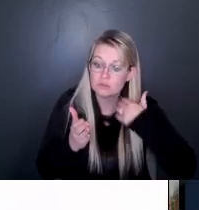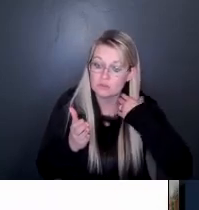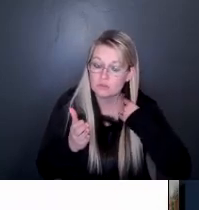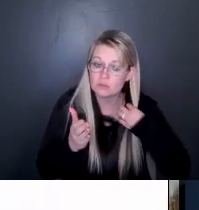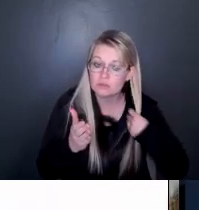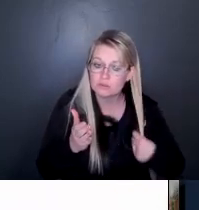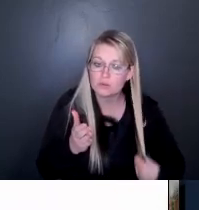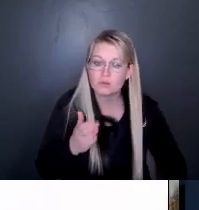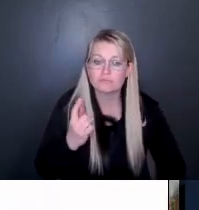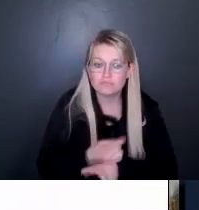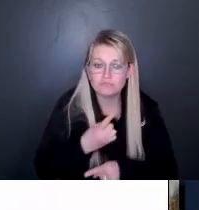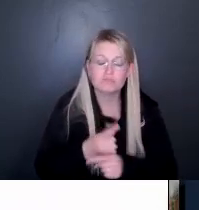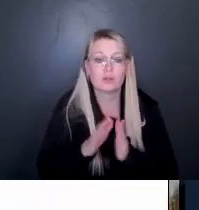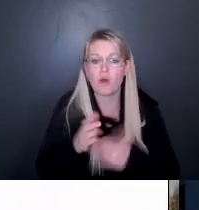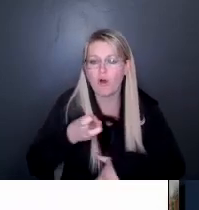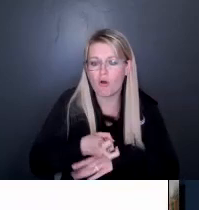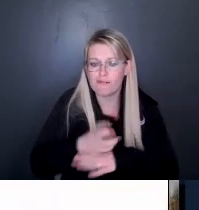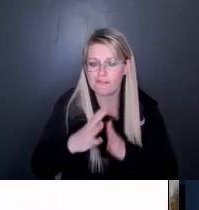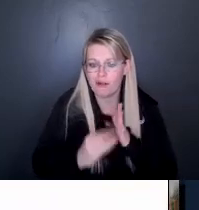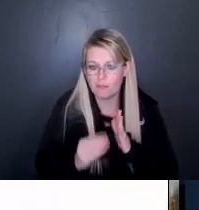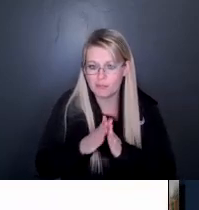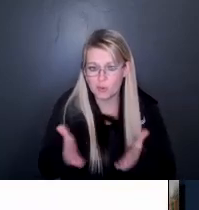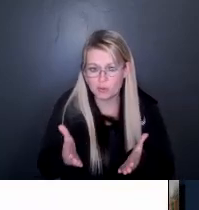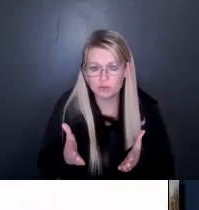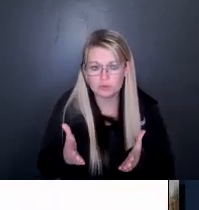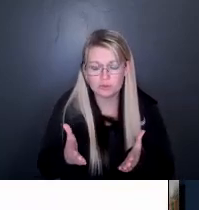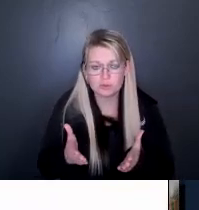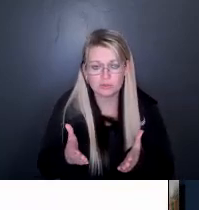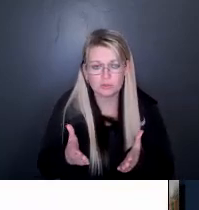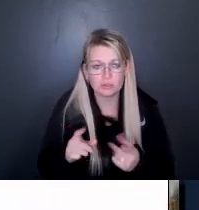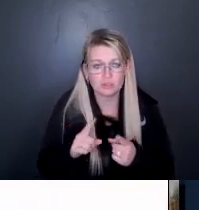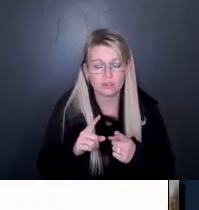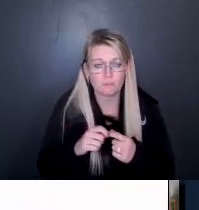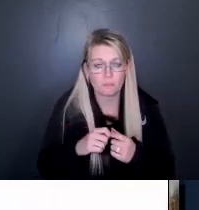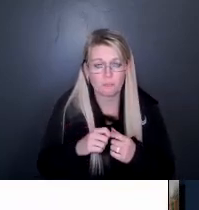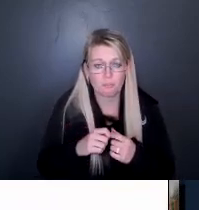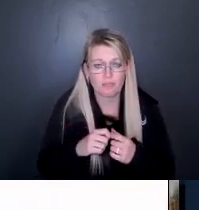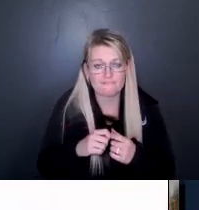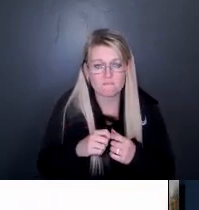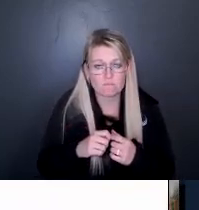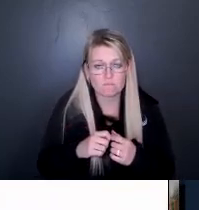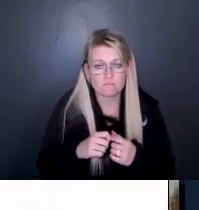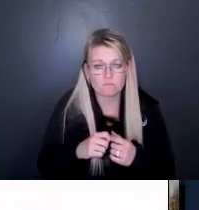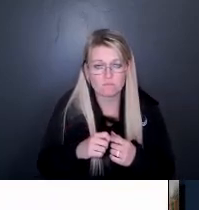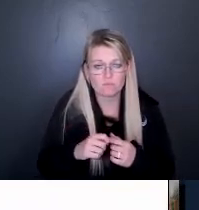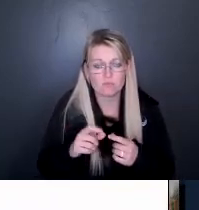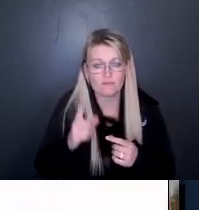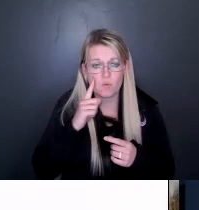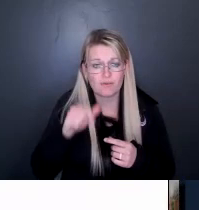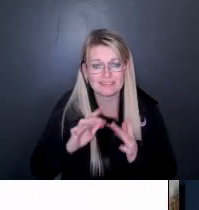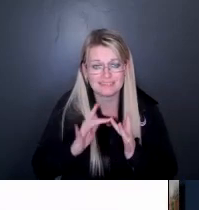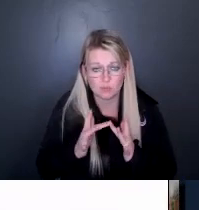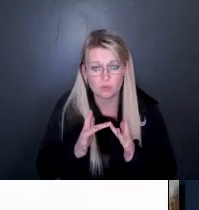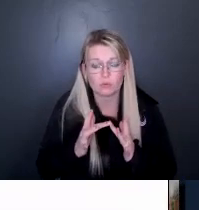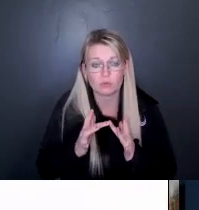ordinary books, these hard copy books, to come and partner with the Intelligence Network for Education in